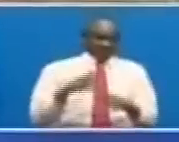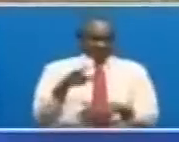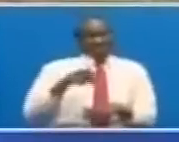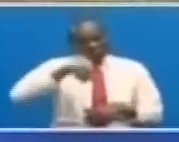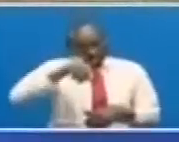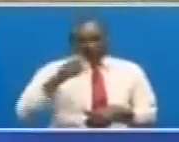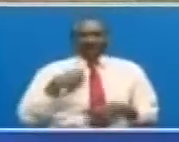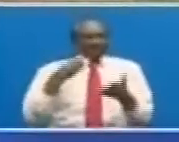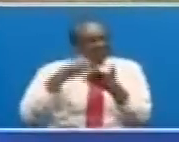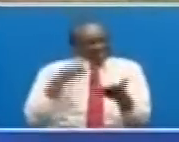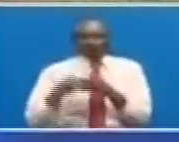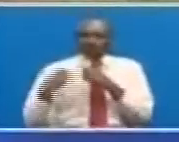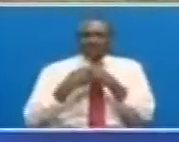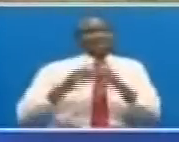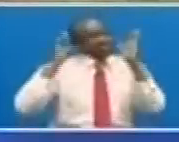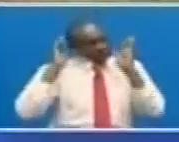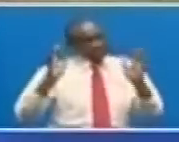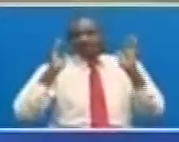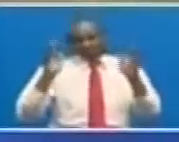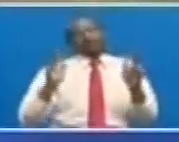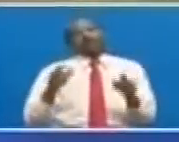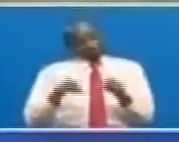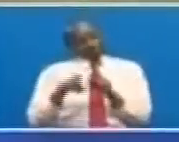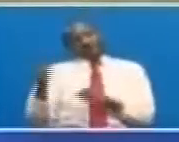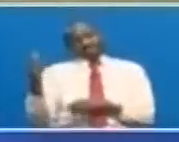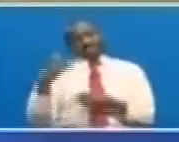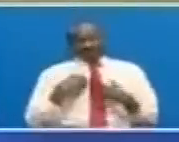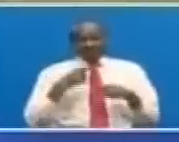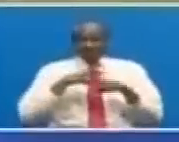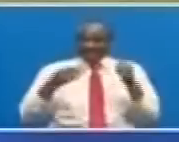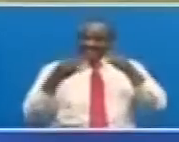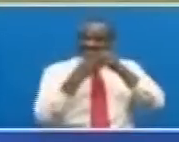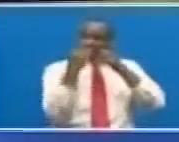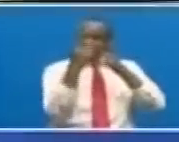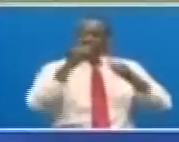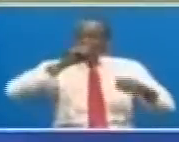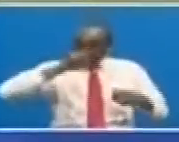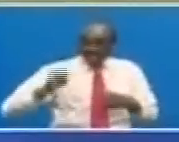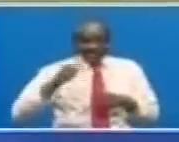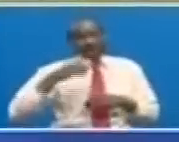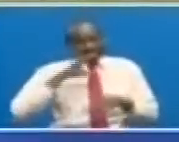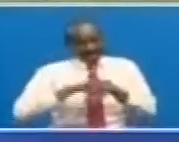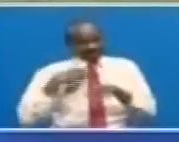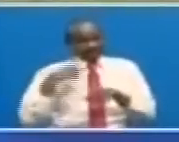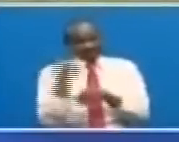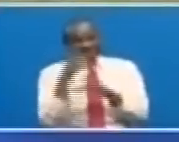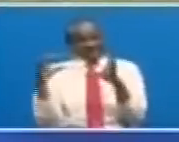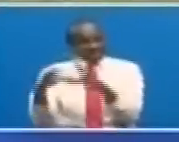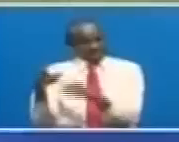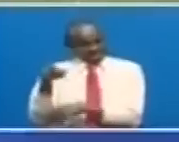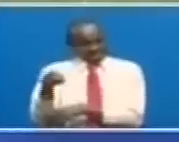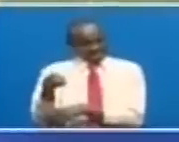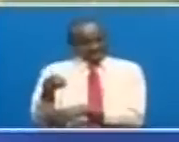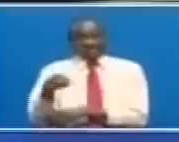their single biggest challenge, just like any other KPL clubs. But their 81 shillings windfall last week from a German sports products company, PM